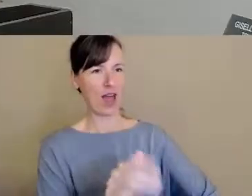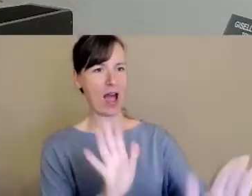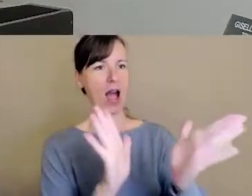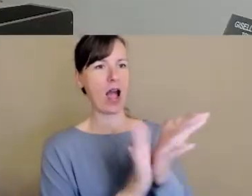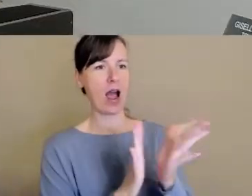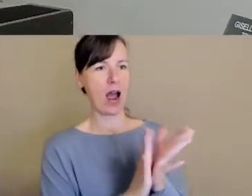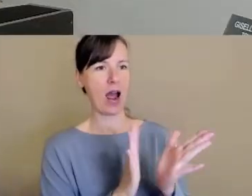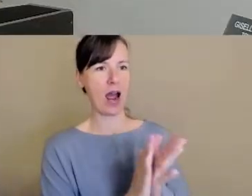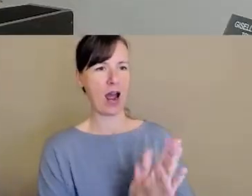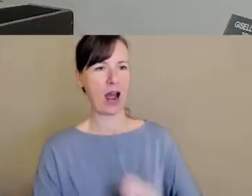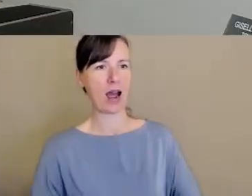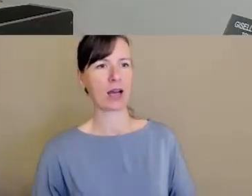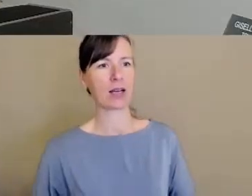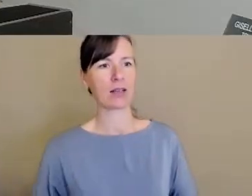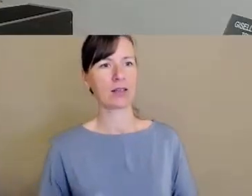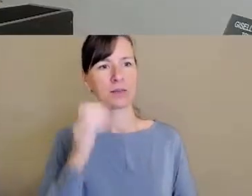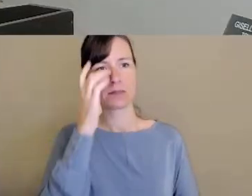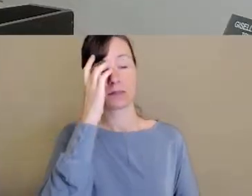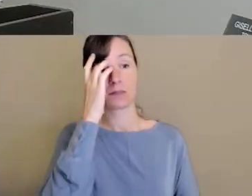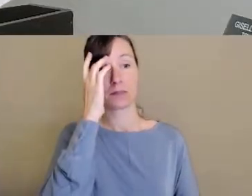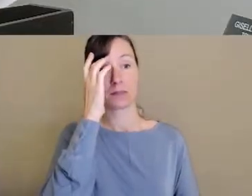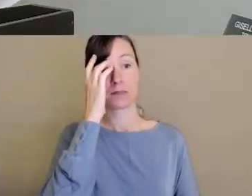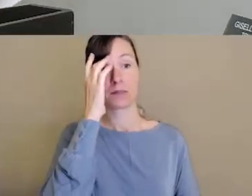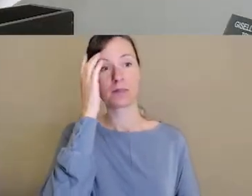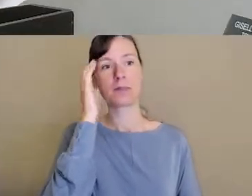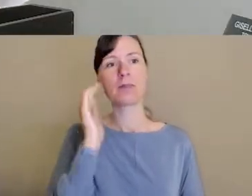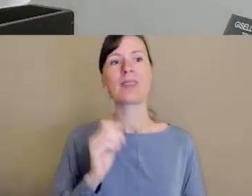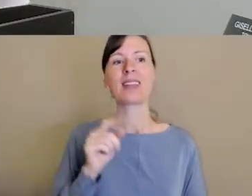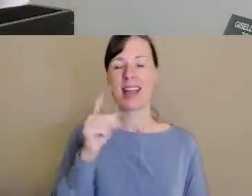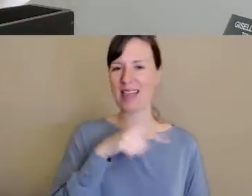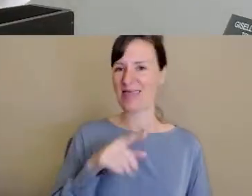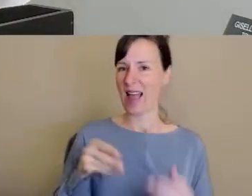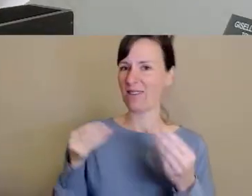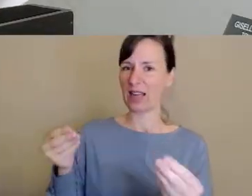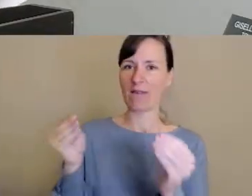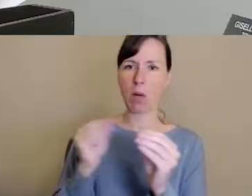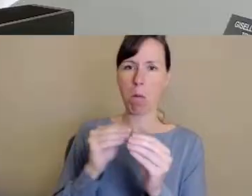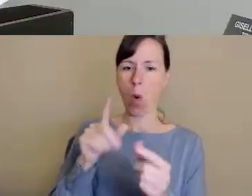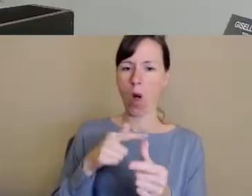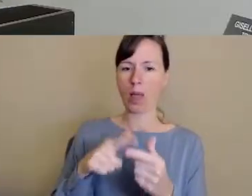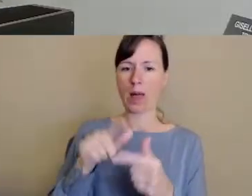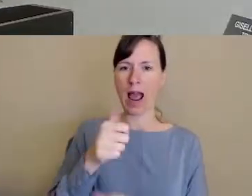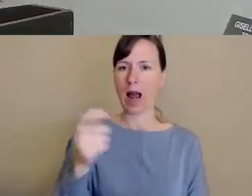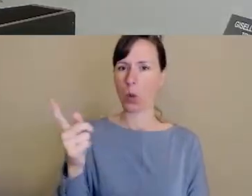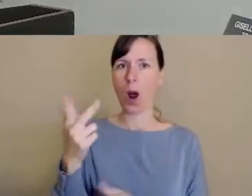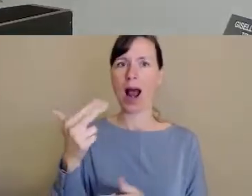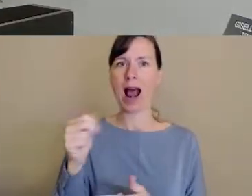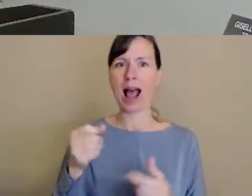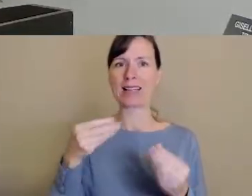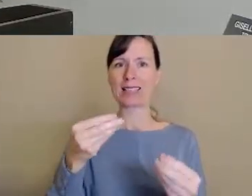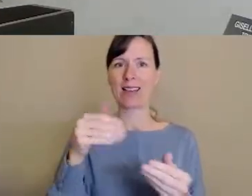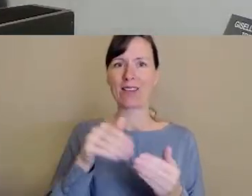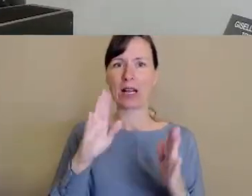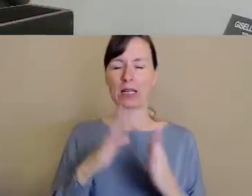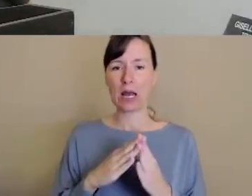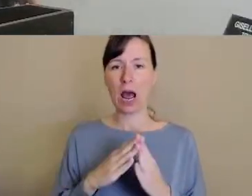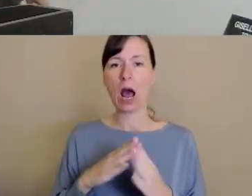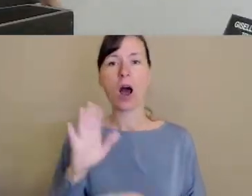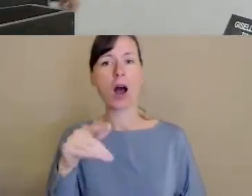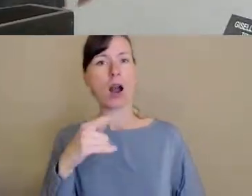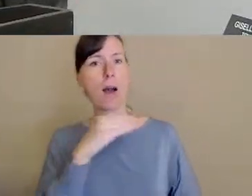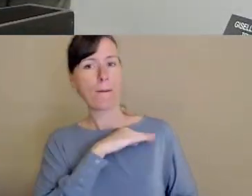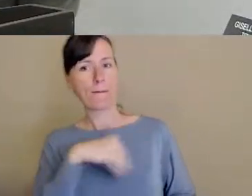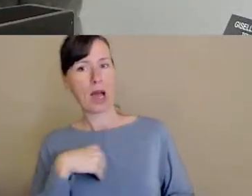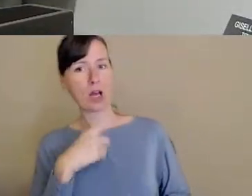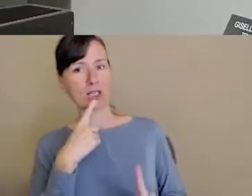more than anyone has given to the town. And I would say to anyone, if you have additional comments, the town clerk